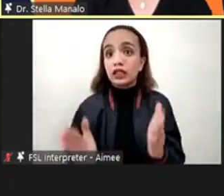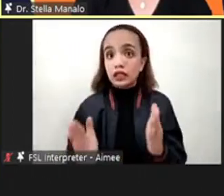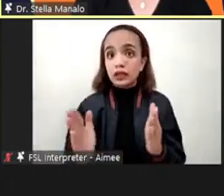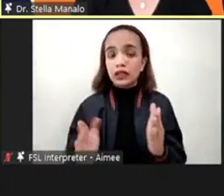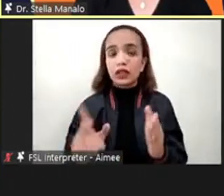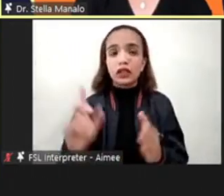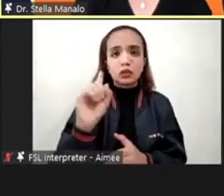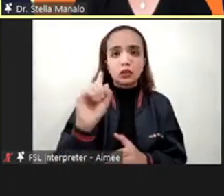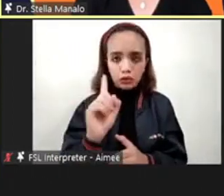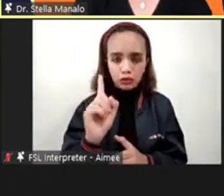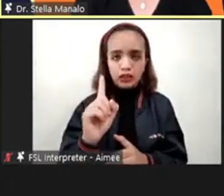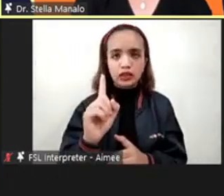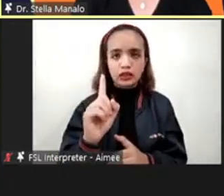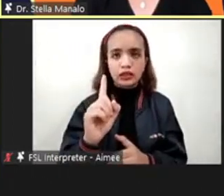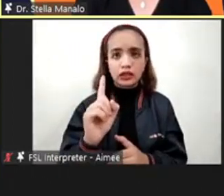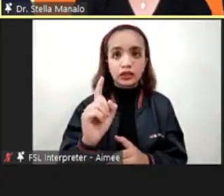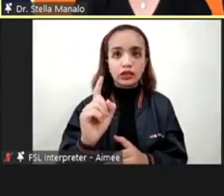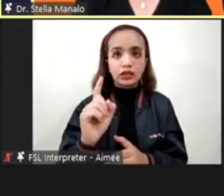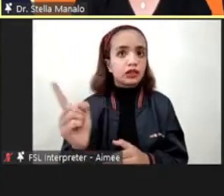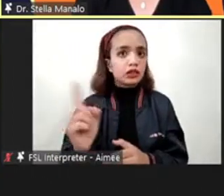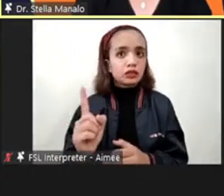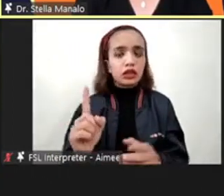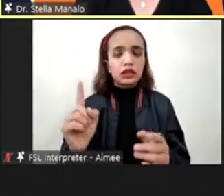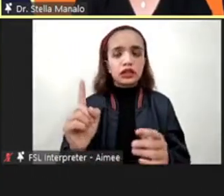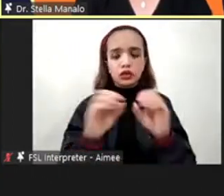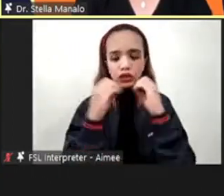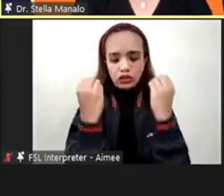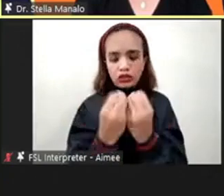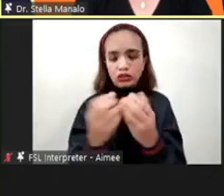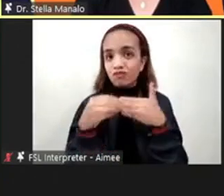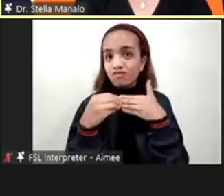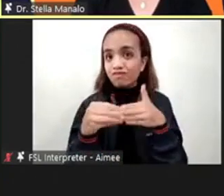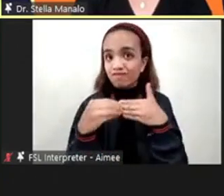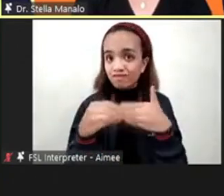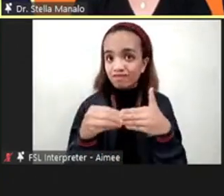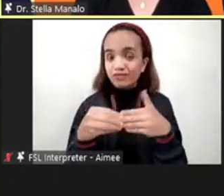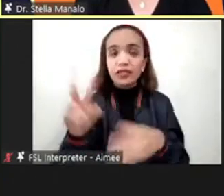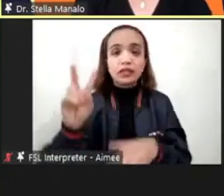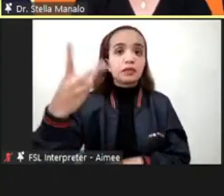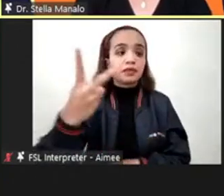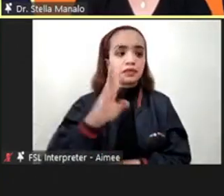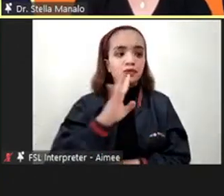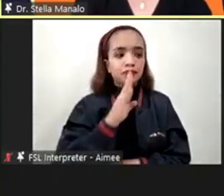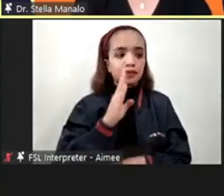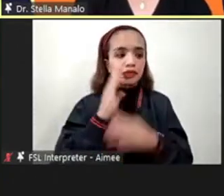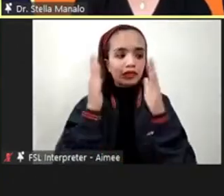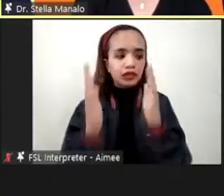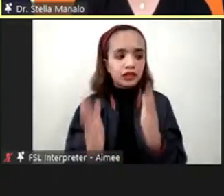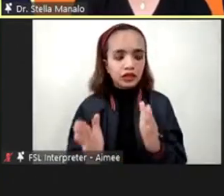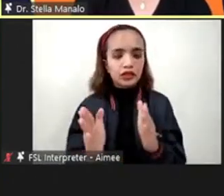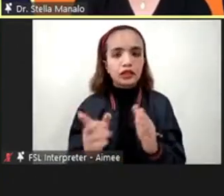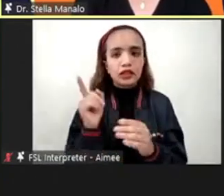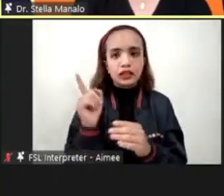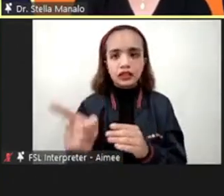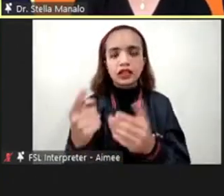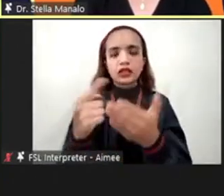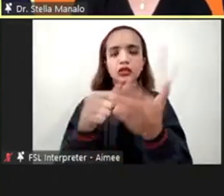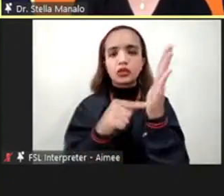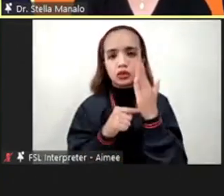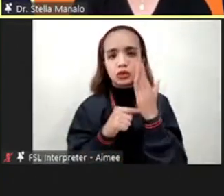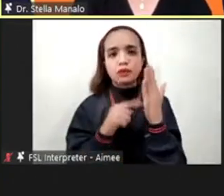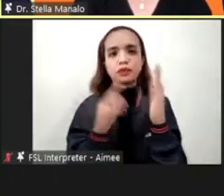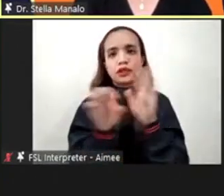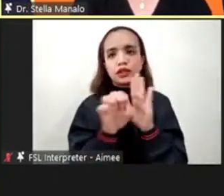and organizational resiliency is, and the second speaker will show us an example of